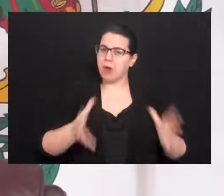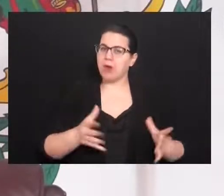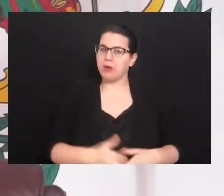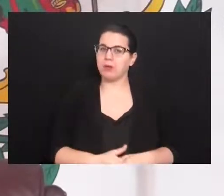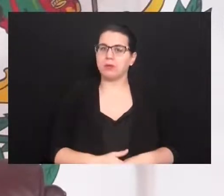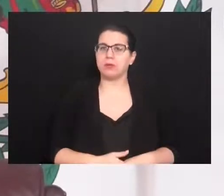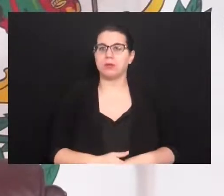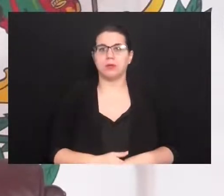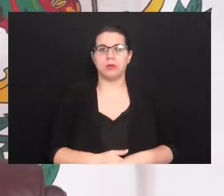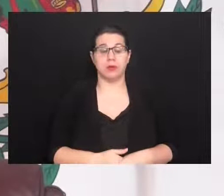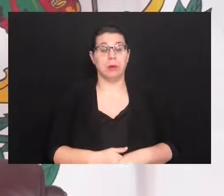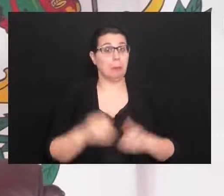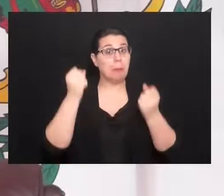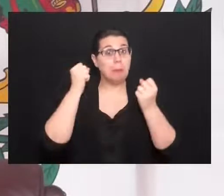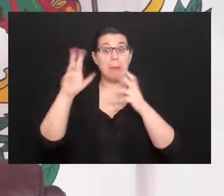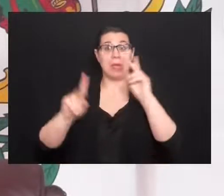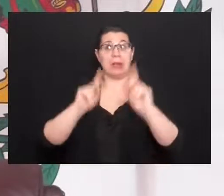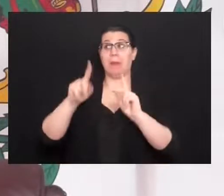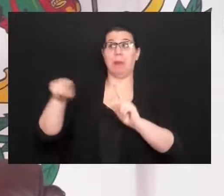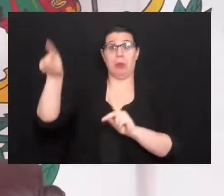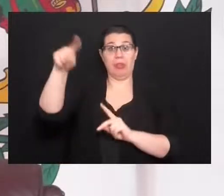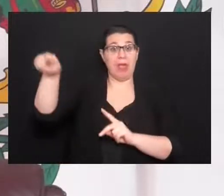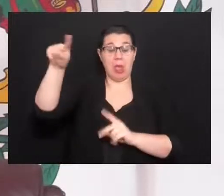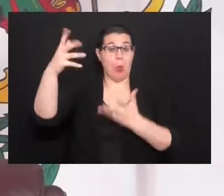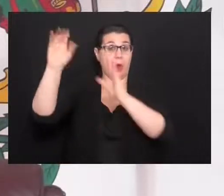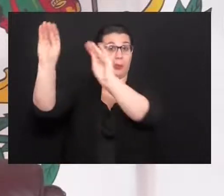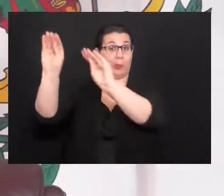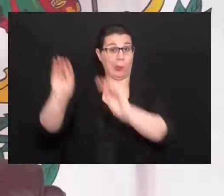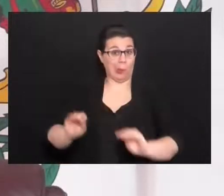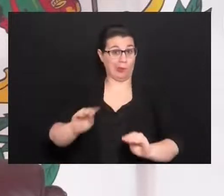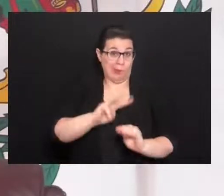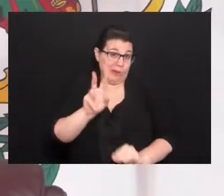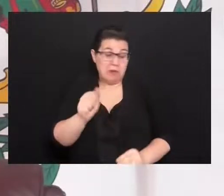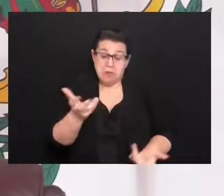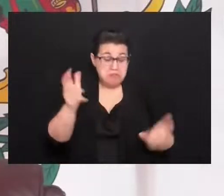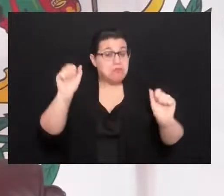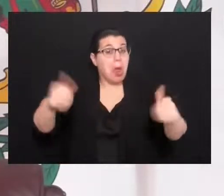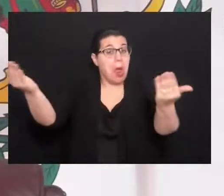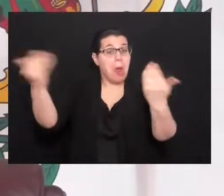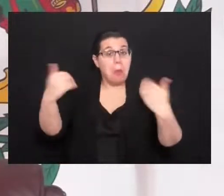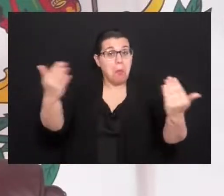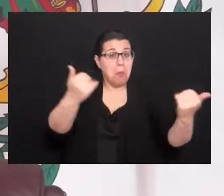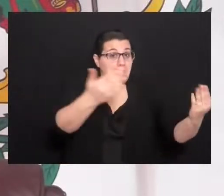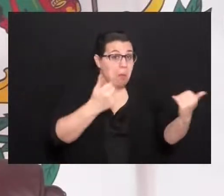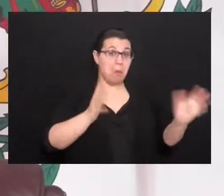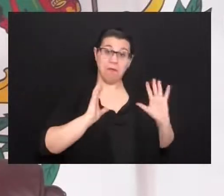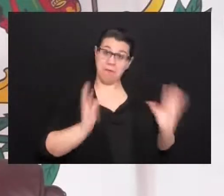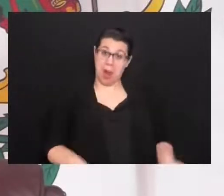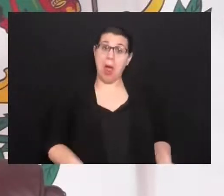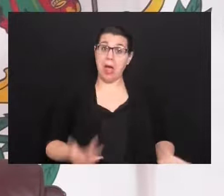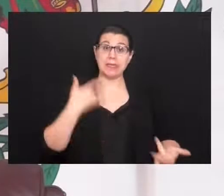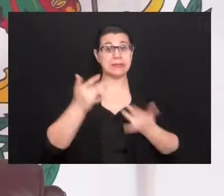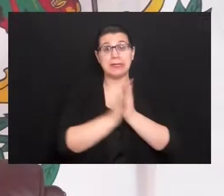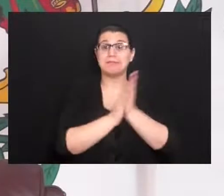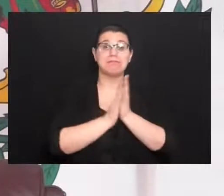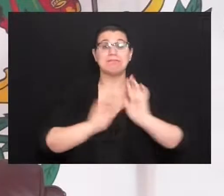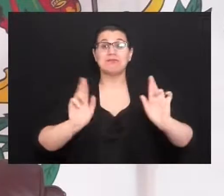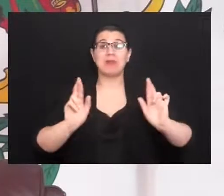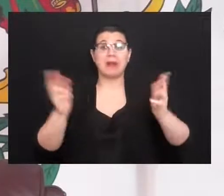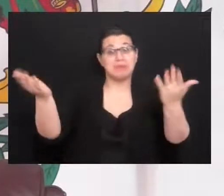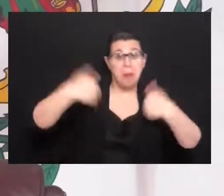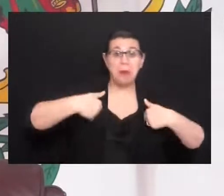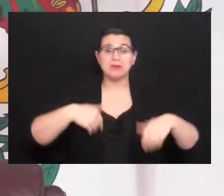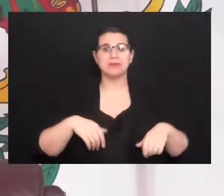there's a bunch of people there that would love to migrate to West Virginia, and they can come. We'd be tickled to death for them to come, and there's great job opportunities,